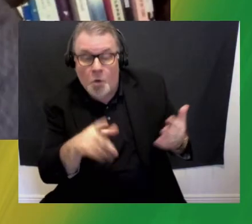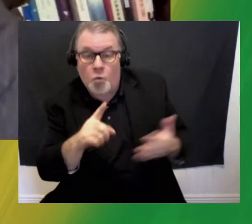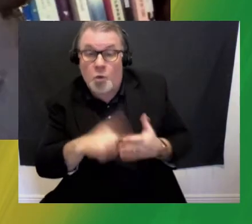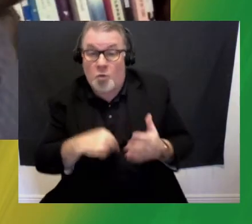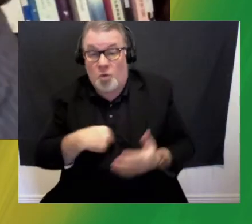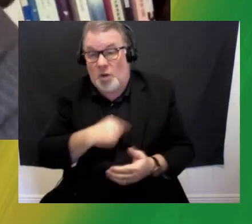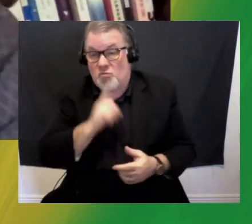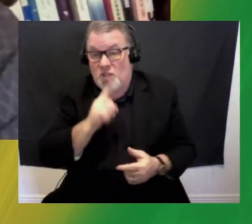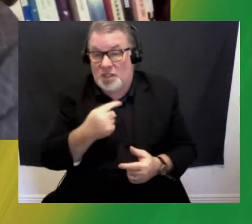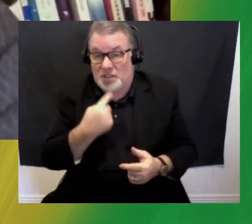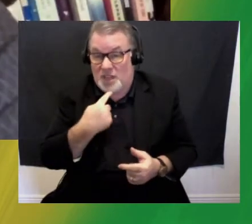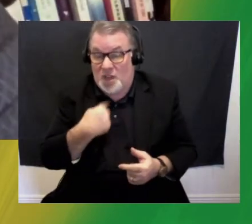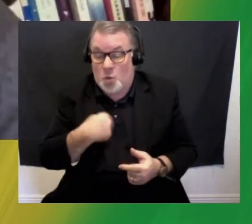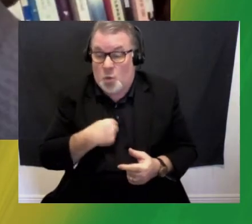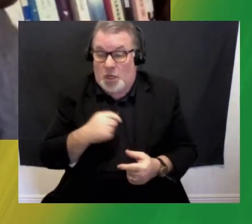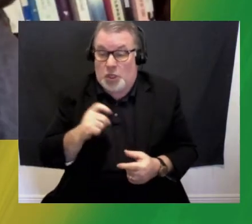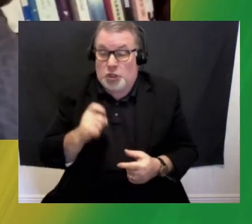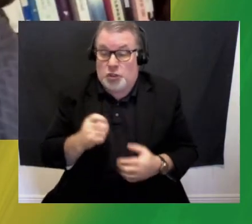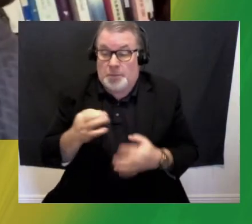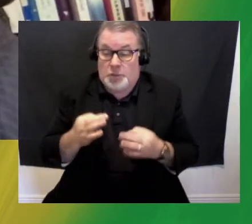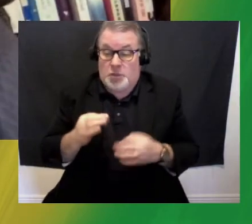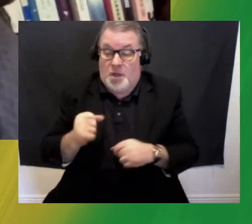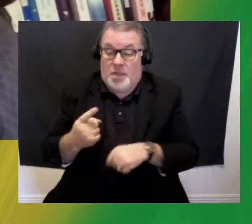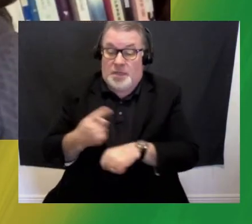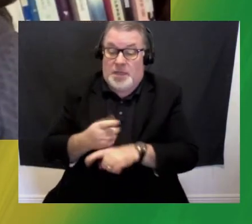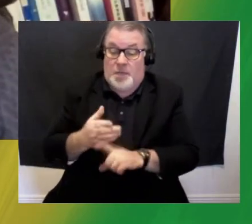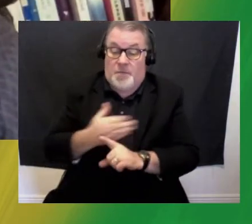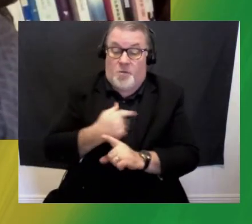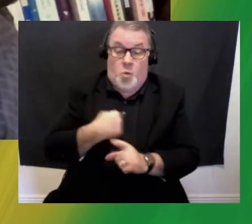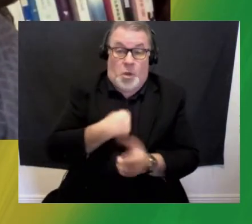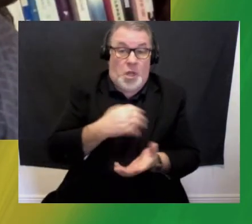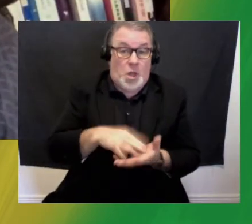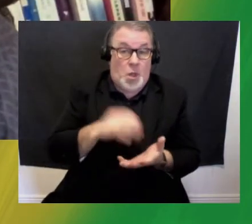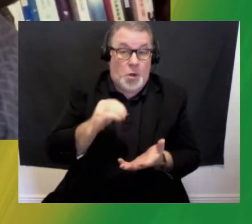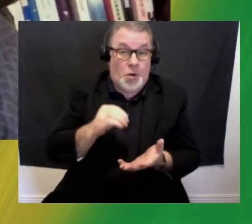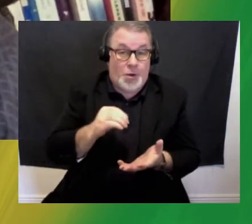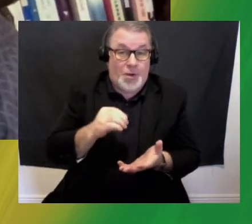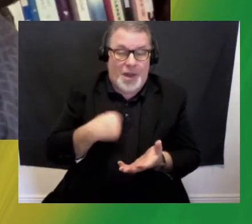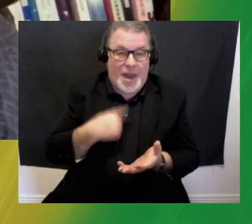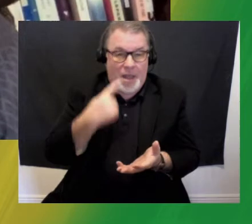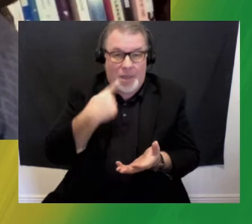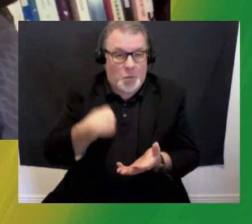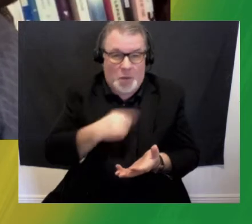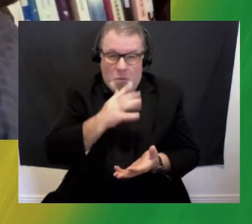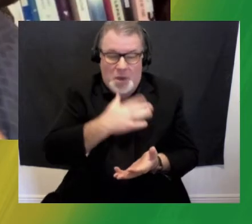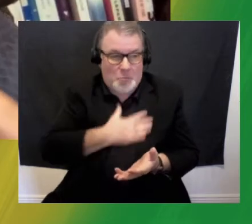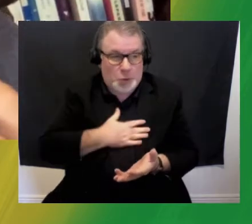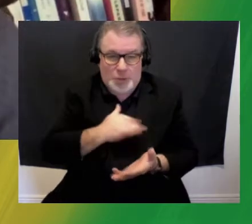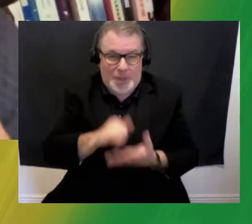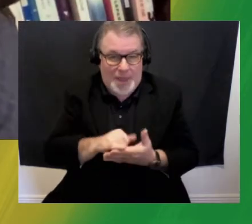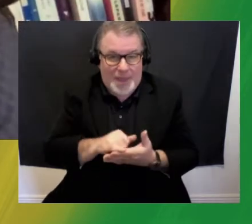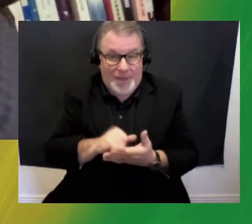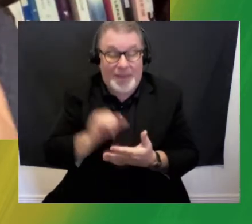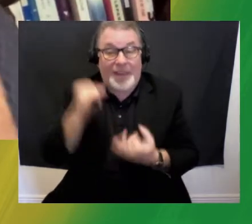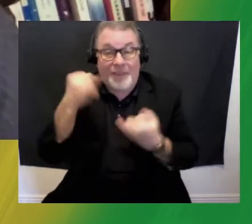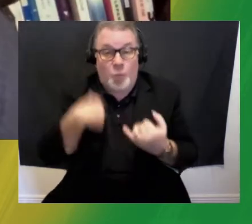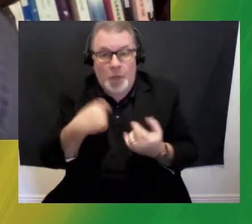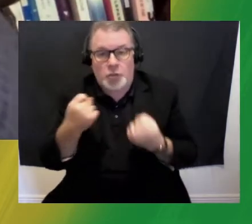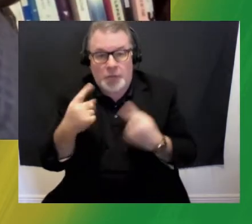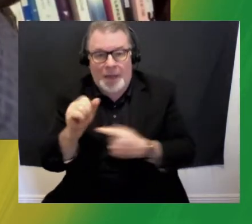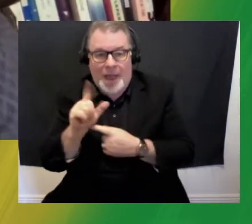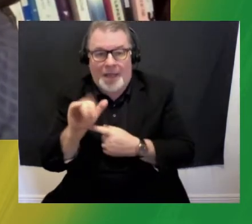that we should have been judged on the day before we learned it. And I don't think we would have probably appreciated that. So if we understand allyship